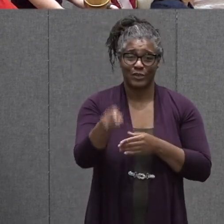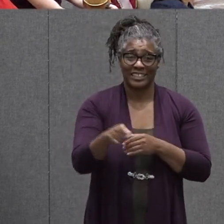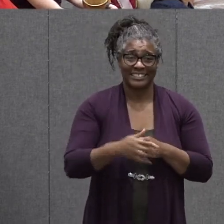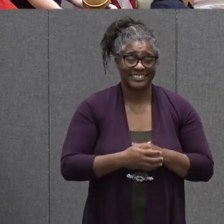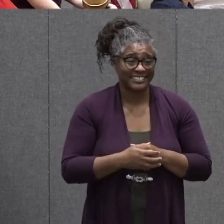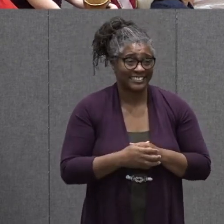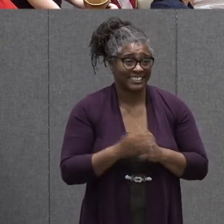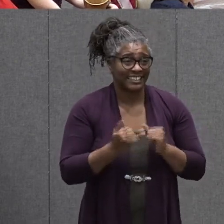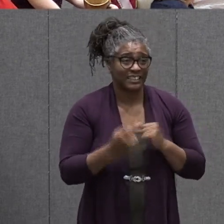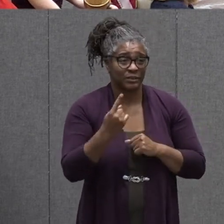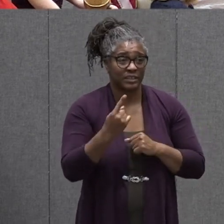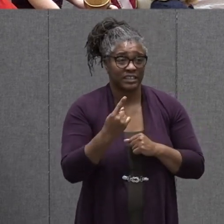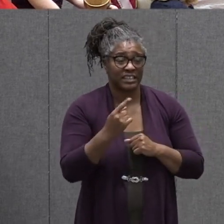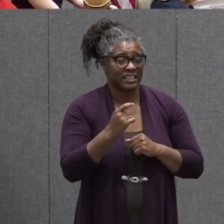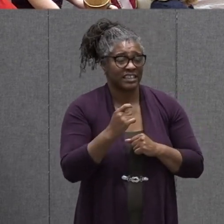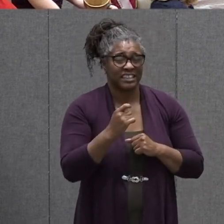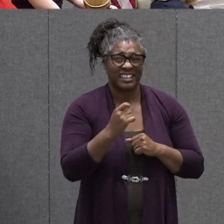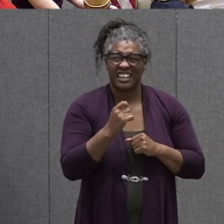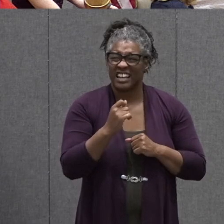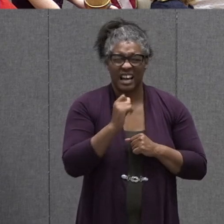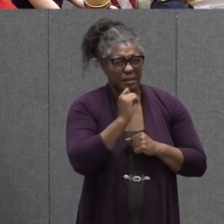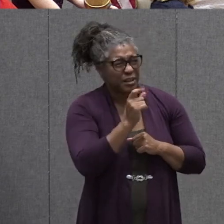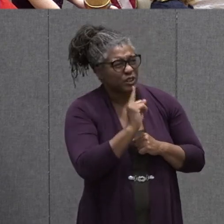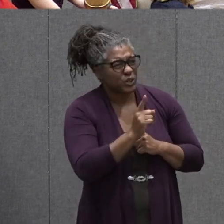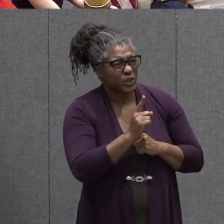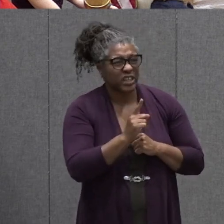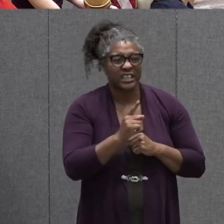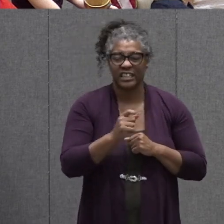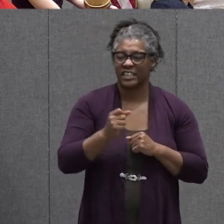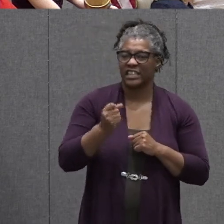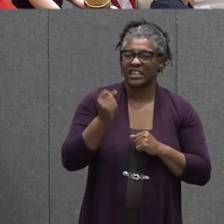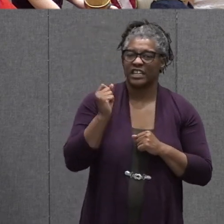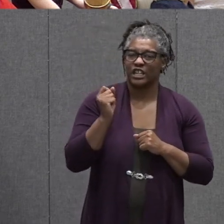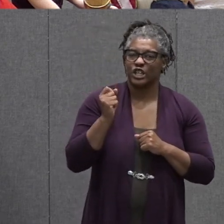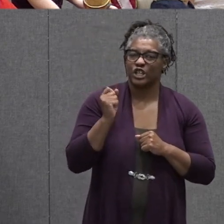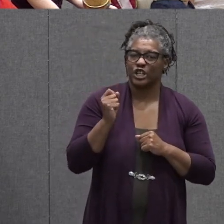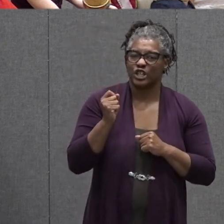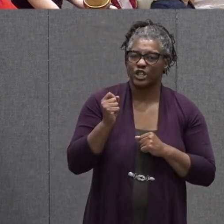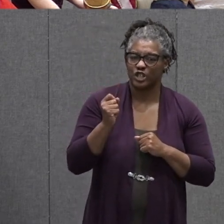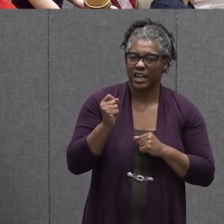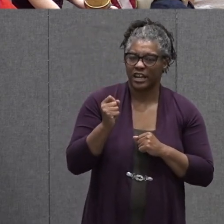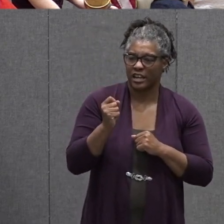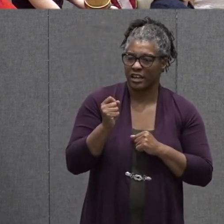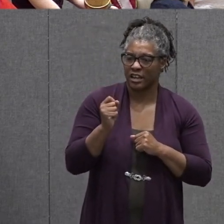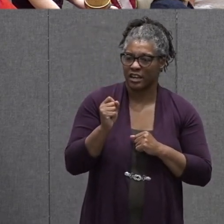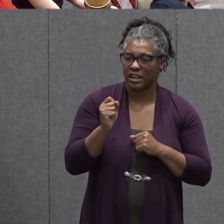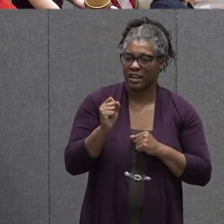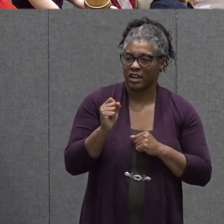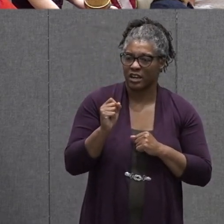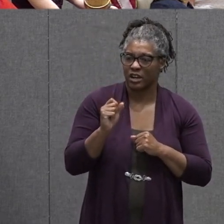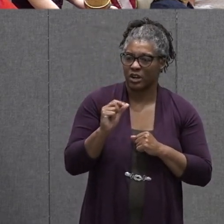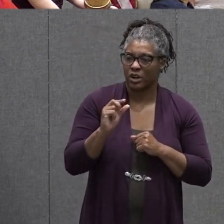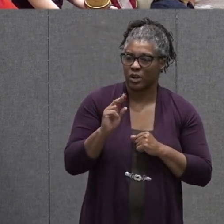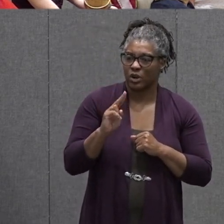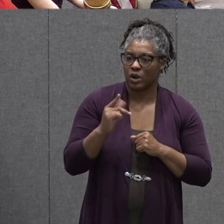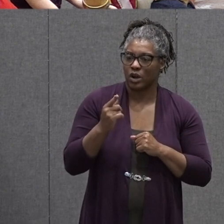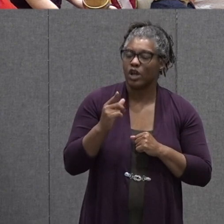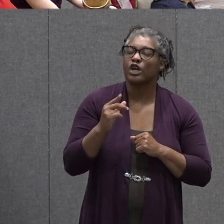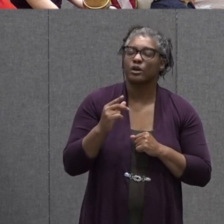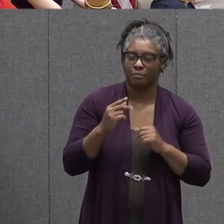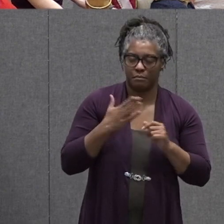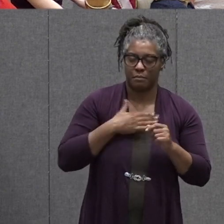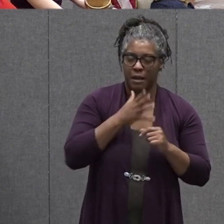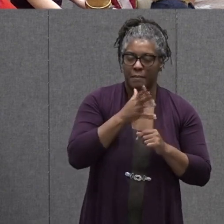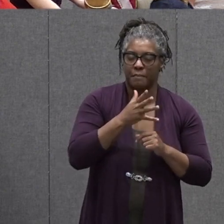one. I'm not sure. It's a shaker from Uganda. My mom actually goes to Africa a lot, and she brought that back from Uganda. So wasn't this